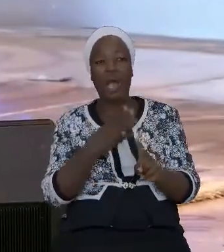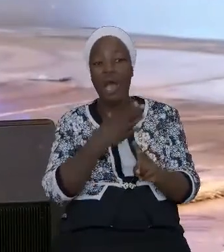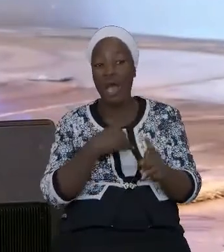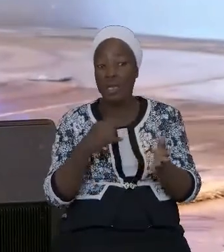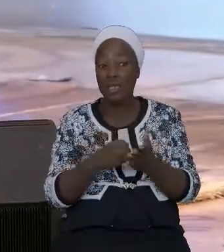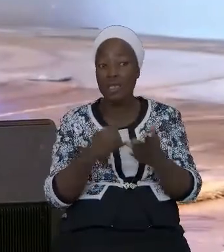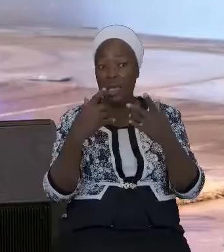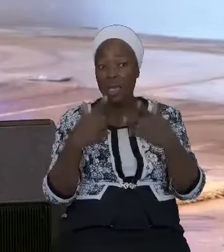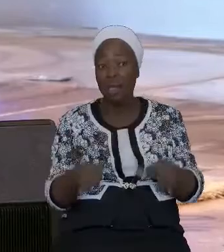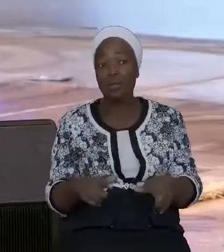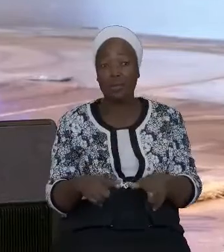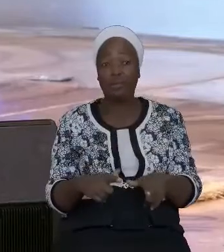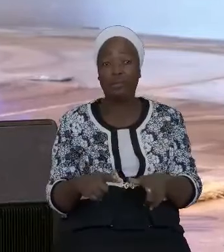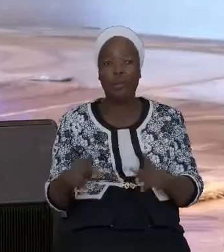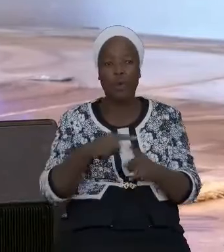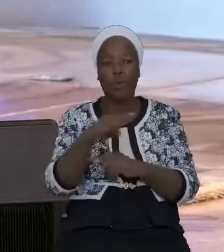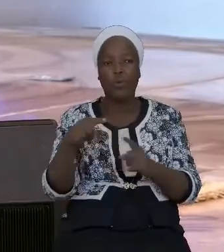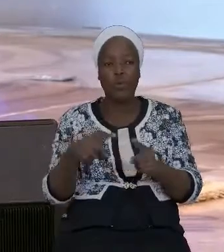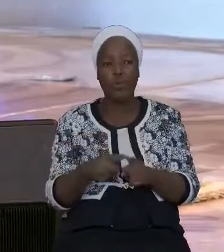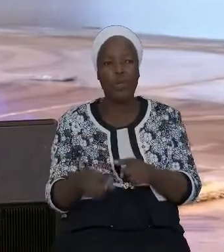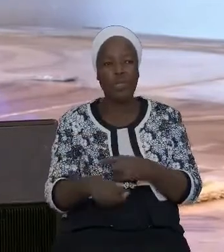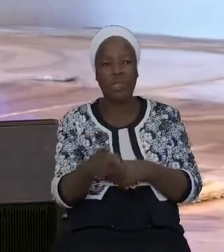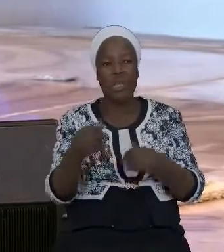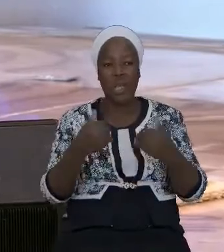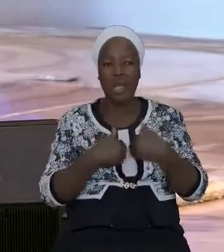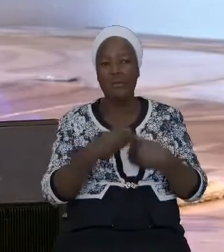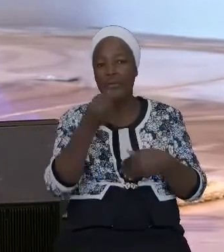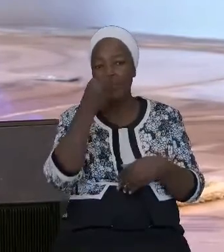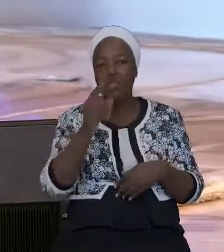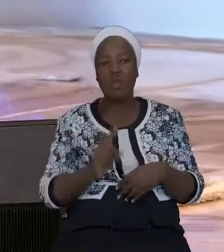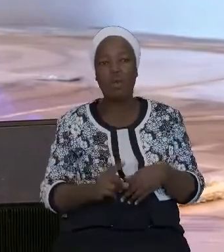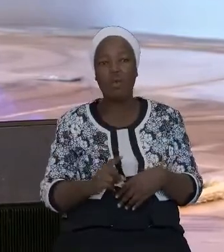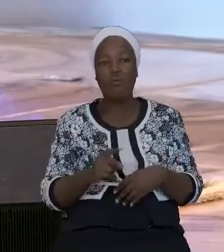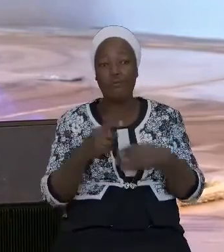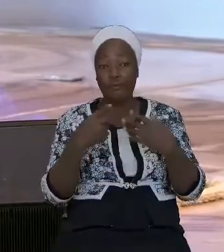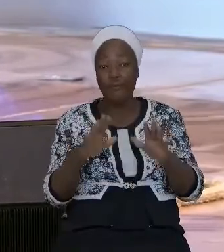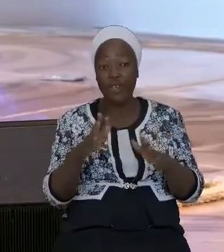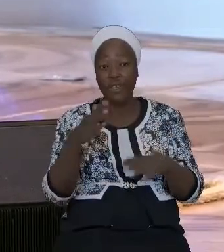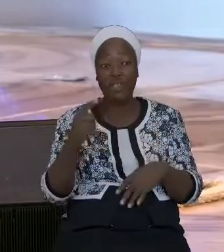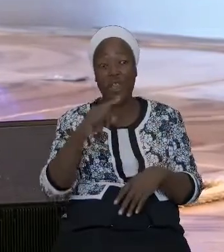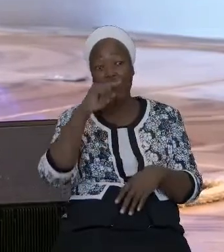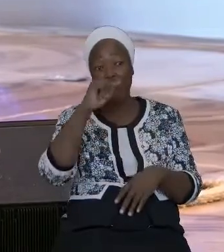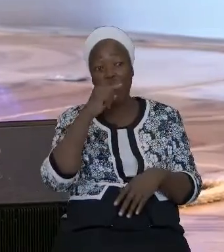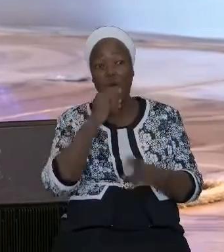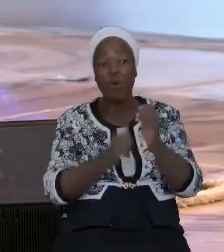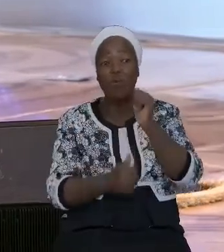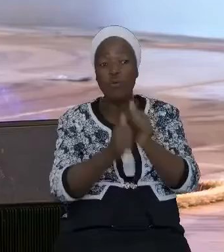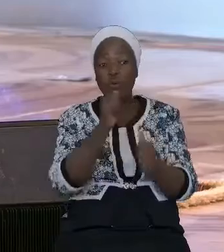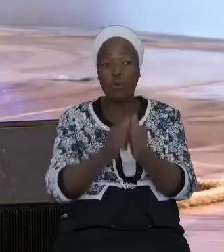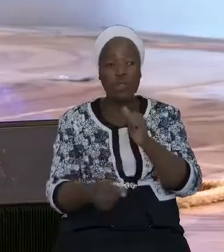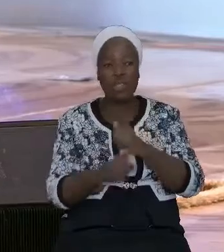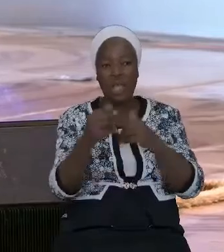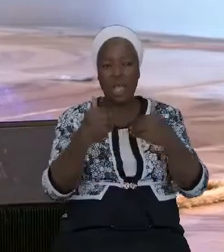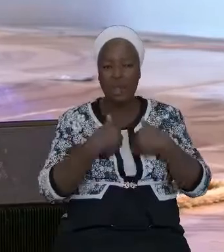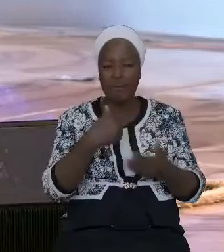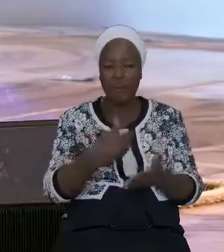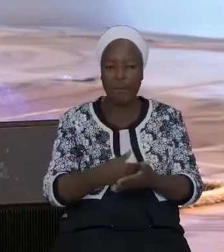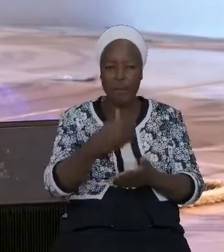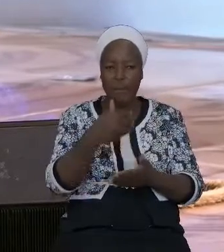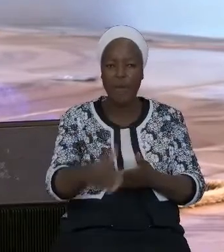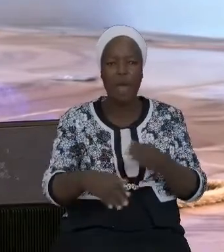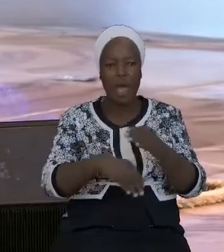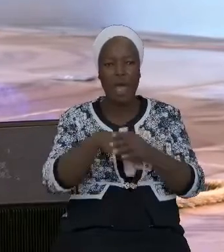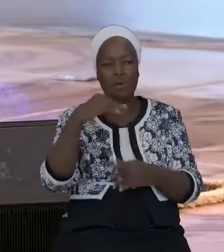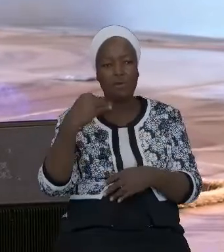and it came to pass, when they had eaten up the corn which they had bought out